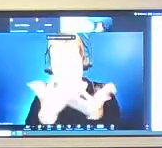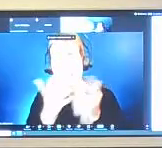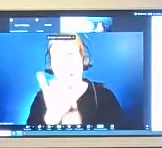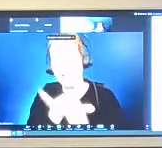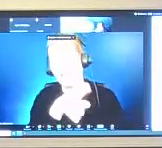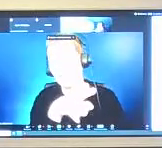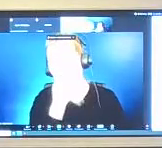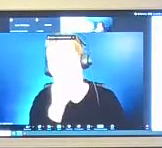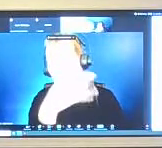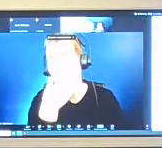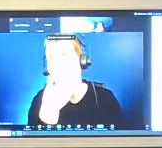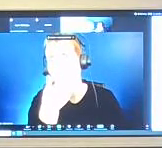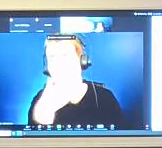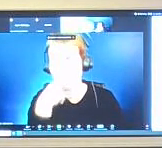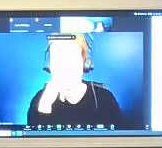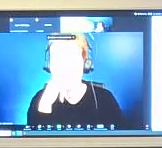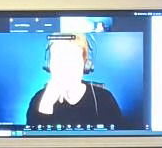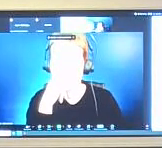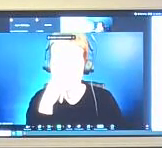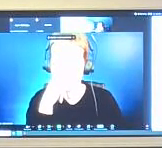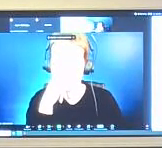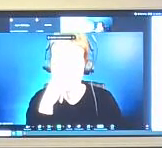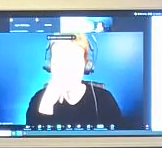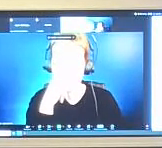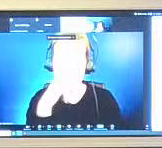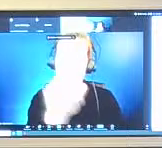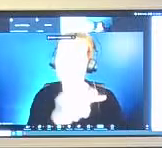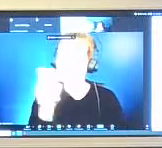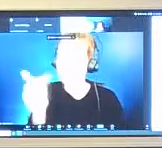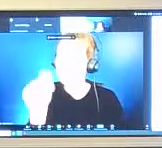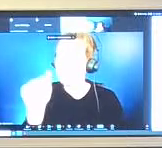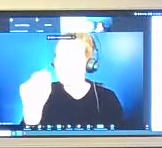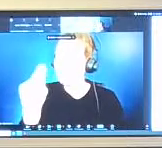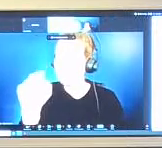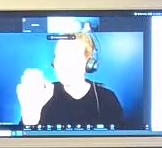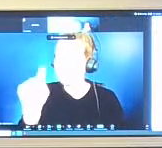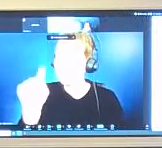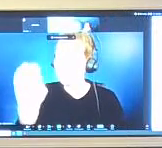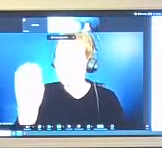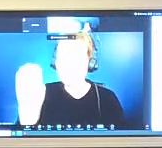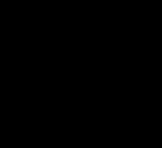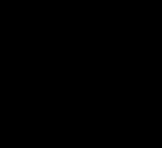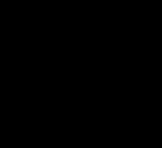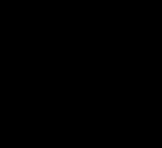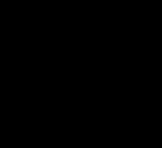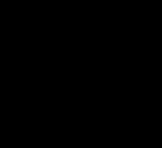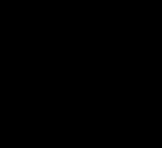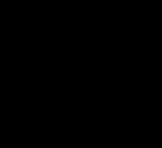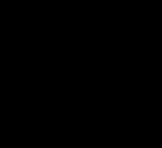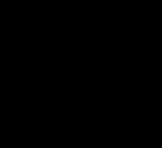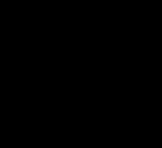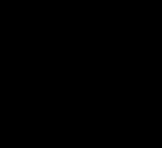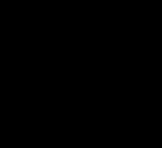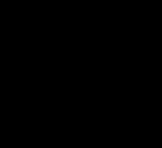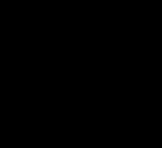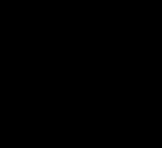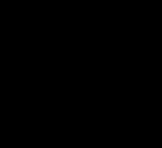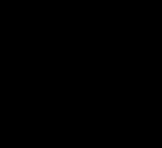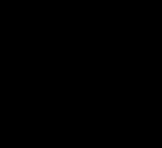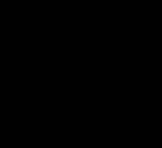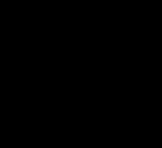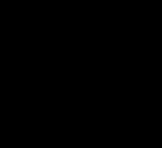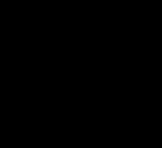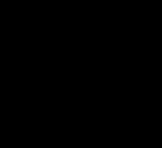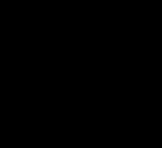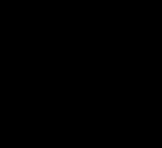Thank you. Who is next? Annette. Annette, you're up. Okay, back to your, I think